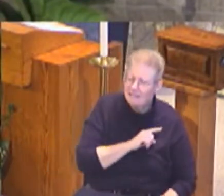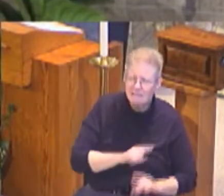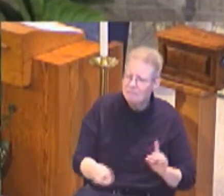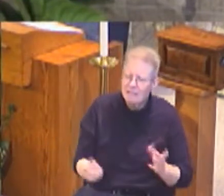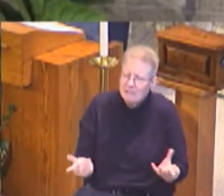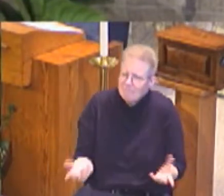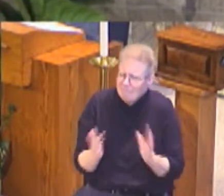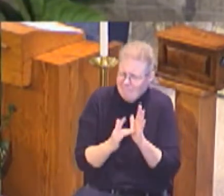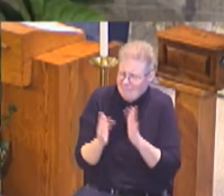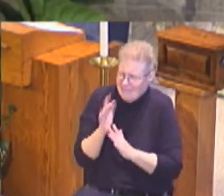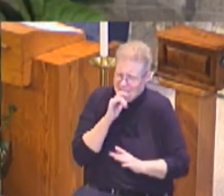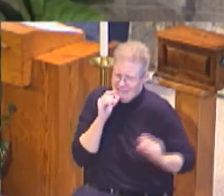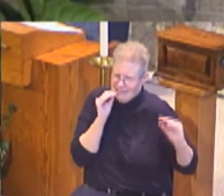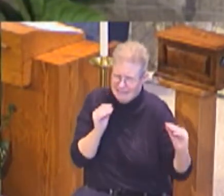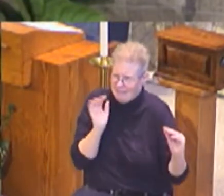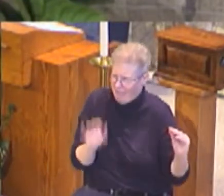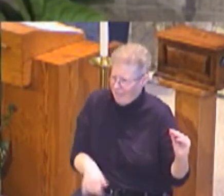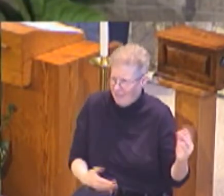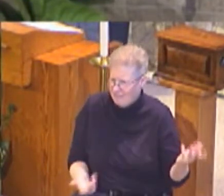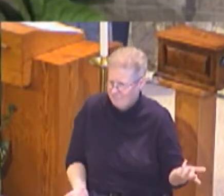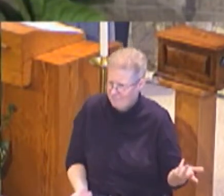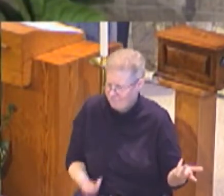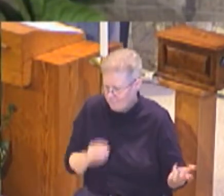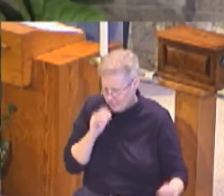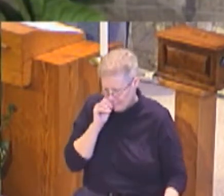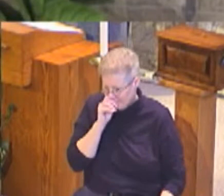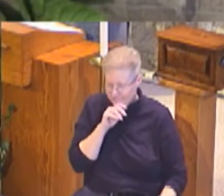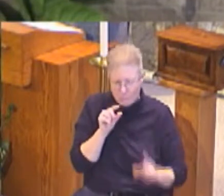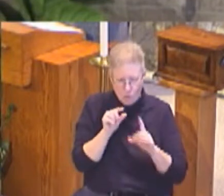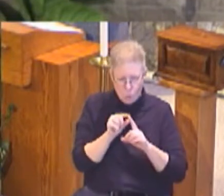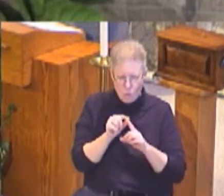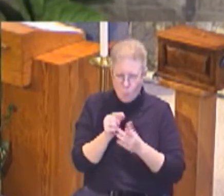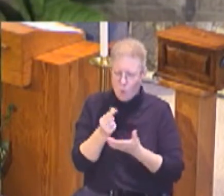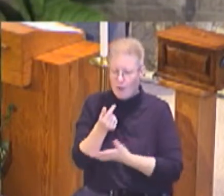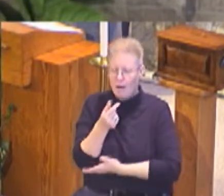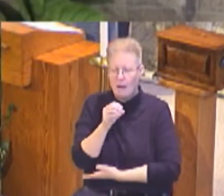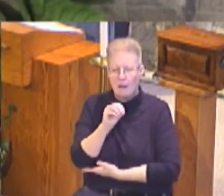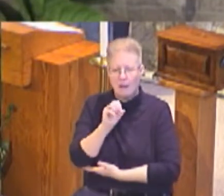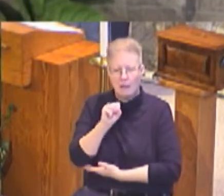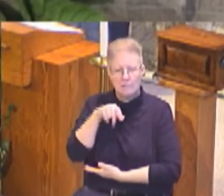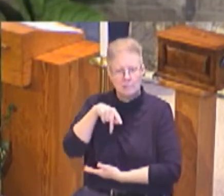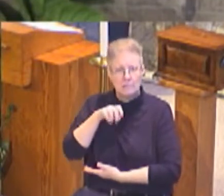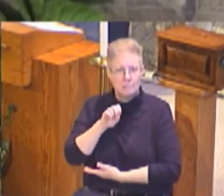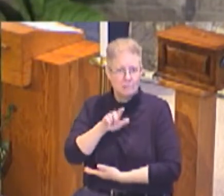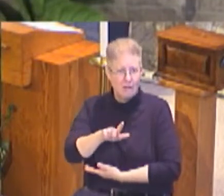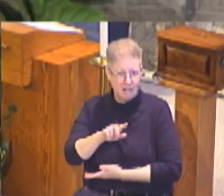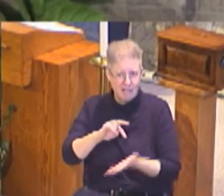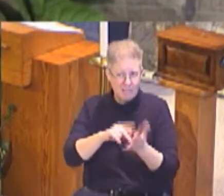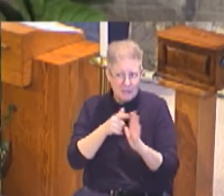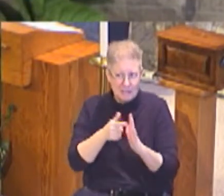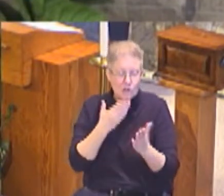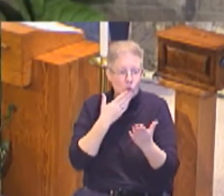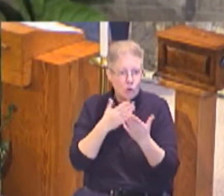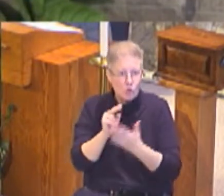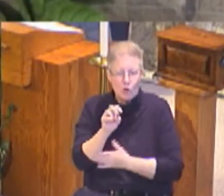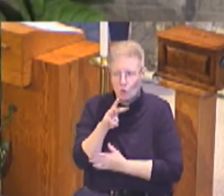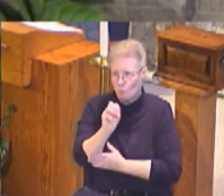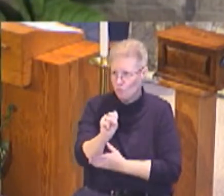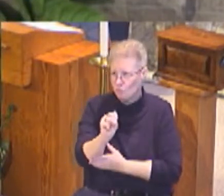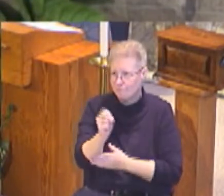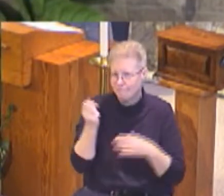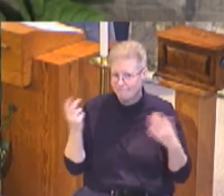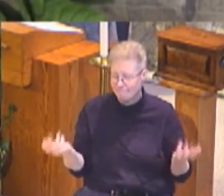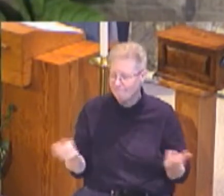what Jesus taught. The word gospel actually means good news. And it turns